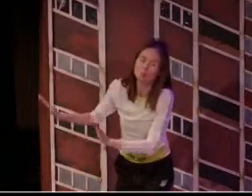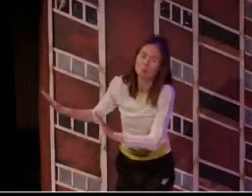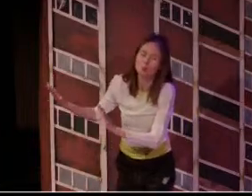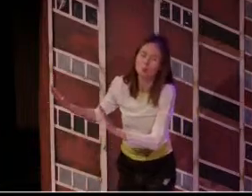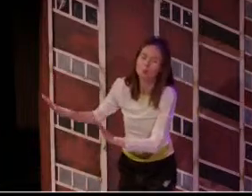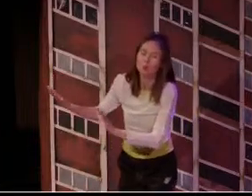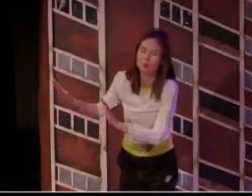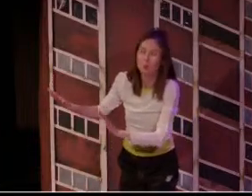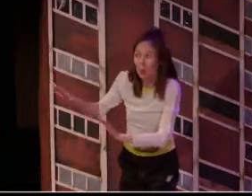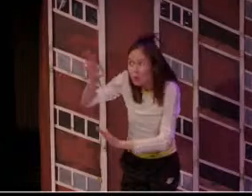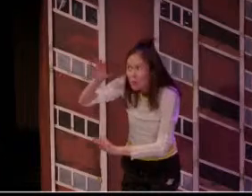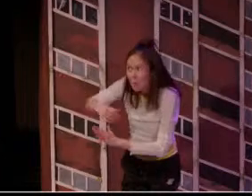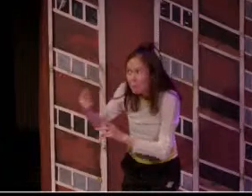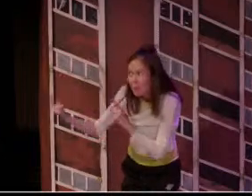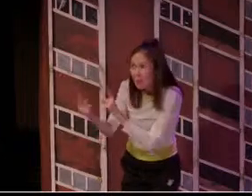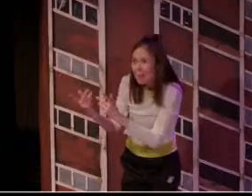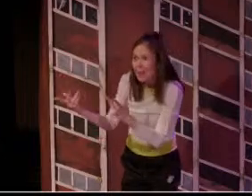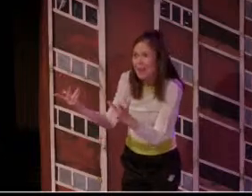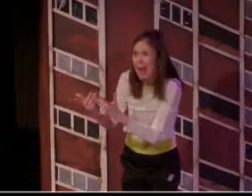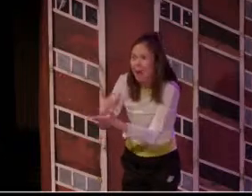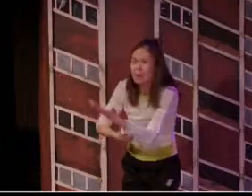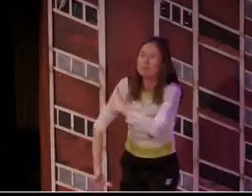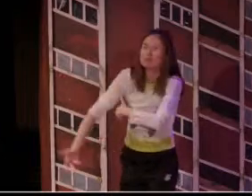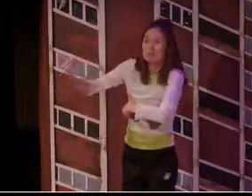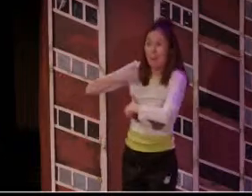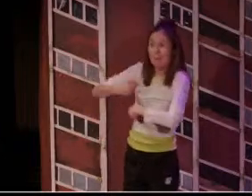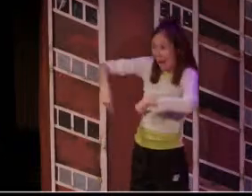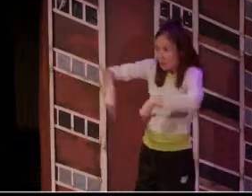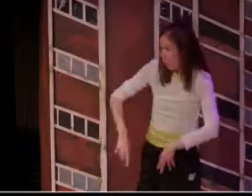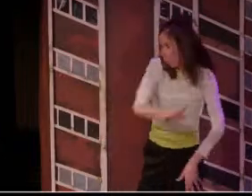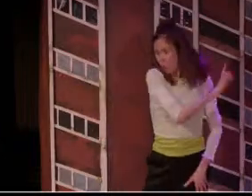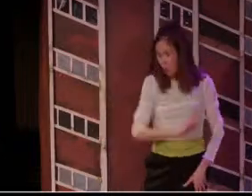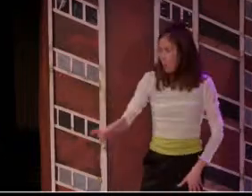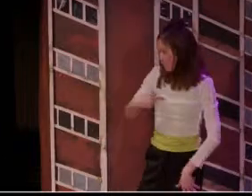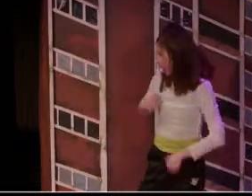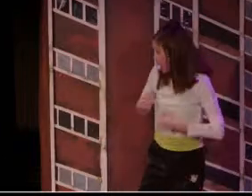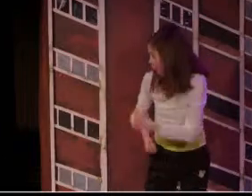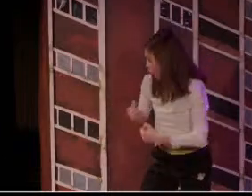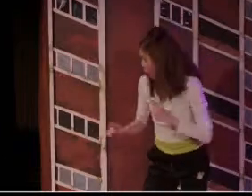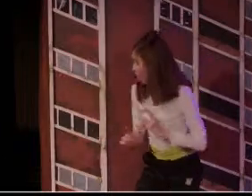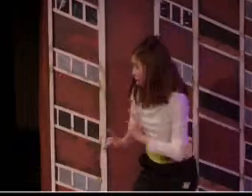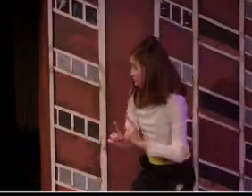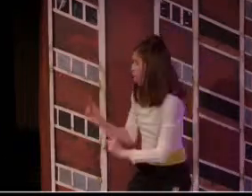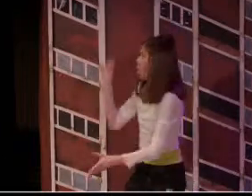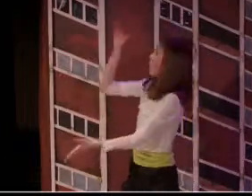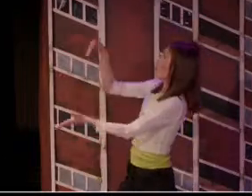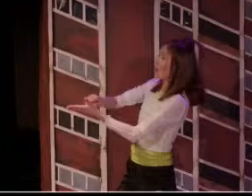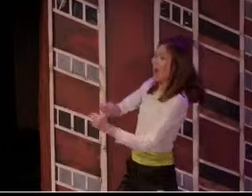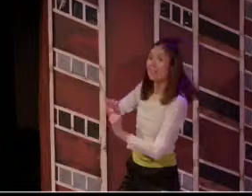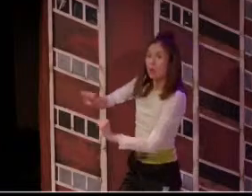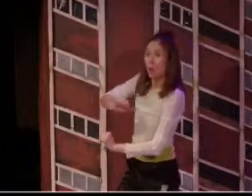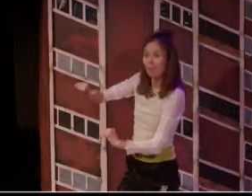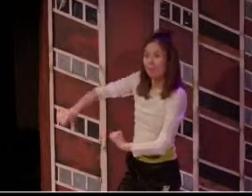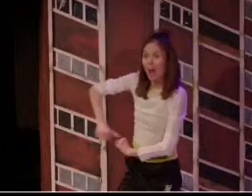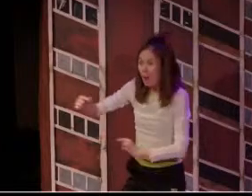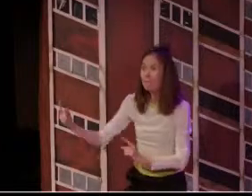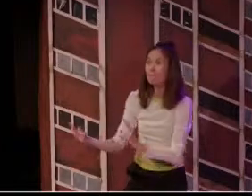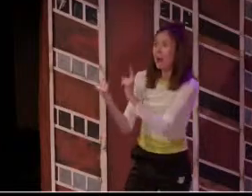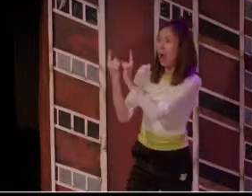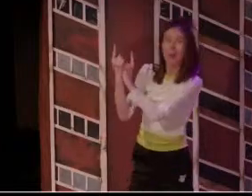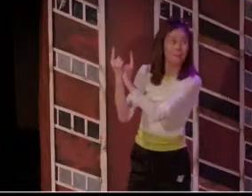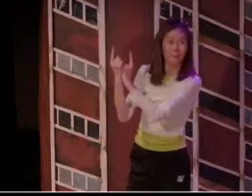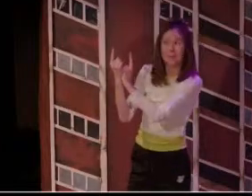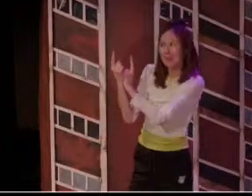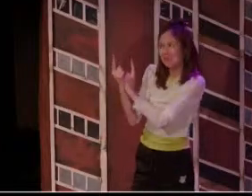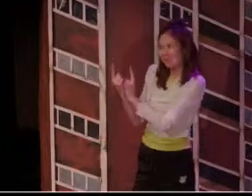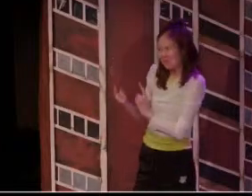made his escape across your mum's farm. Oh, well, no time of plentiful joy. In me, our difference